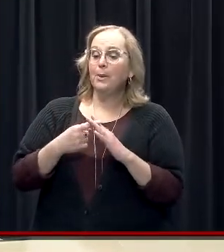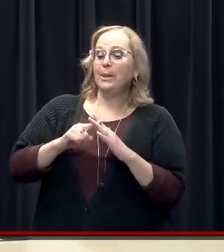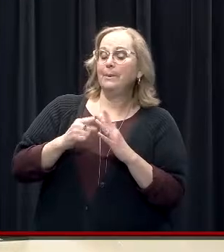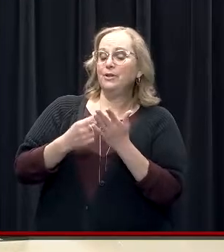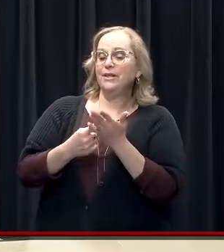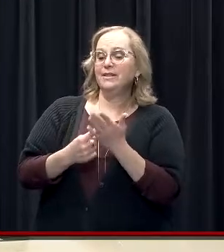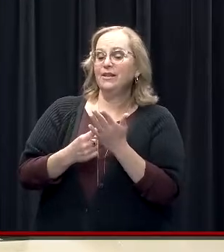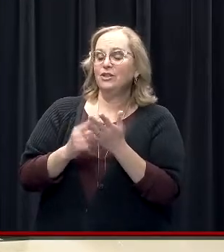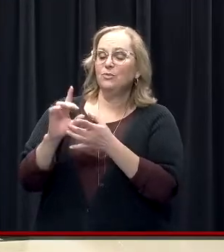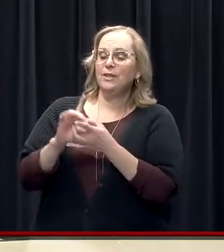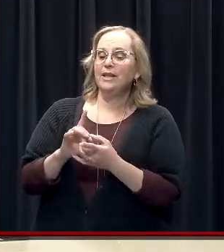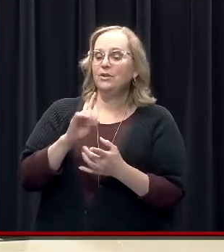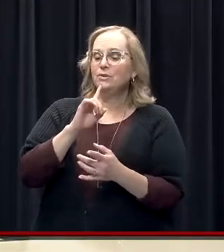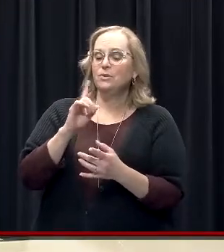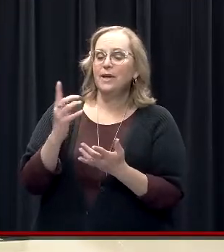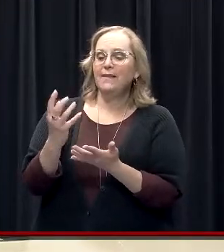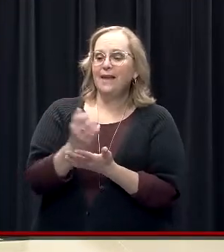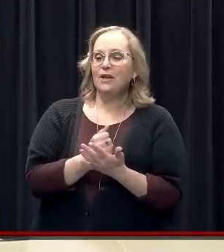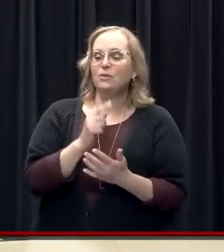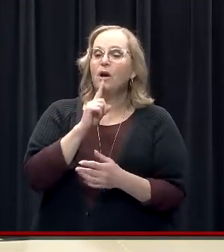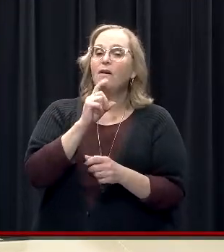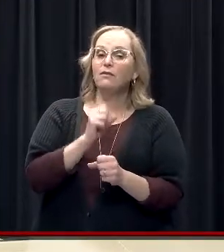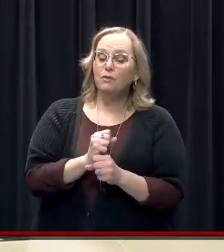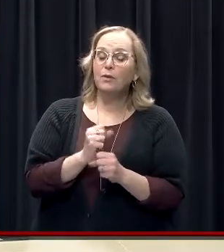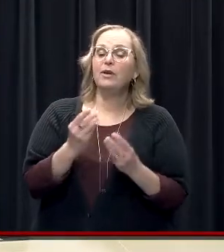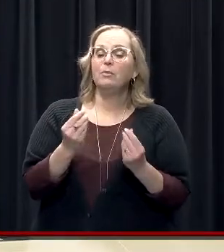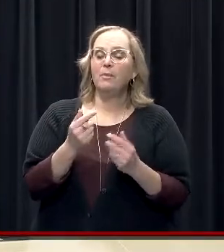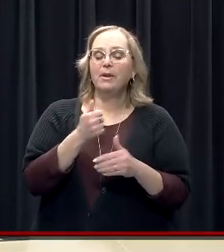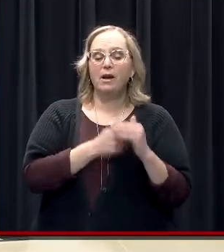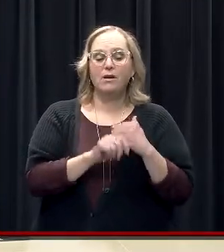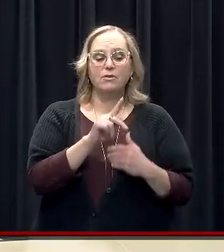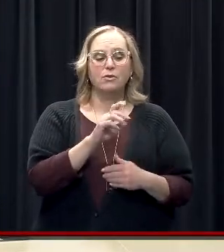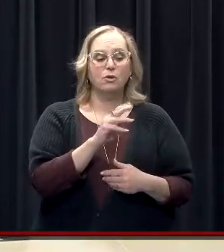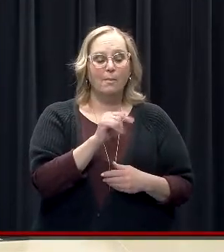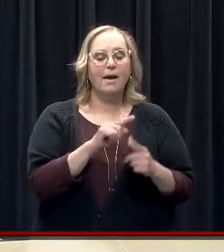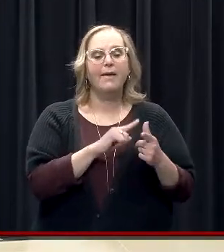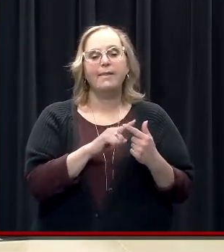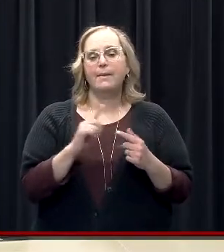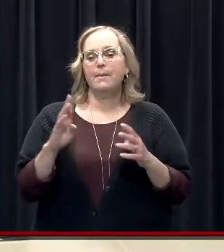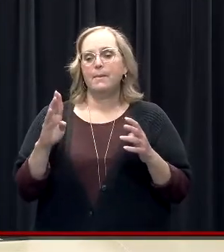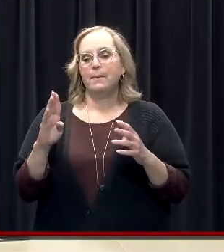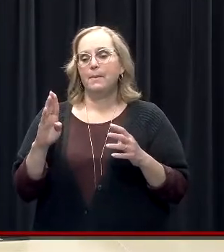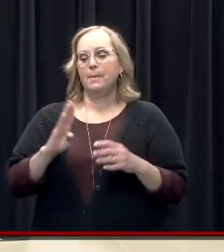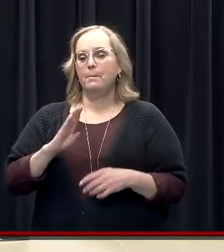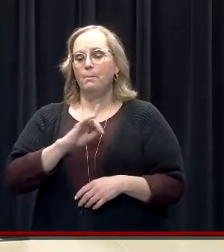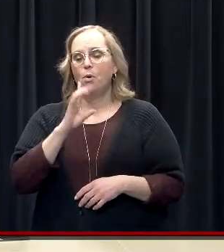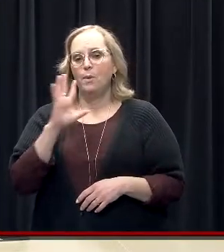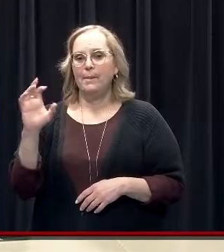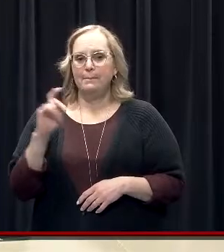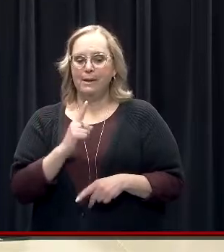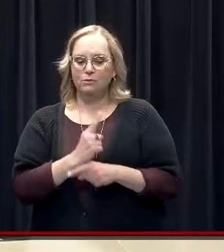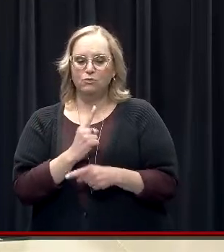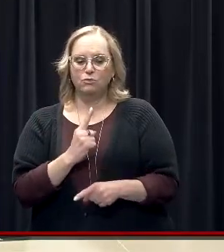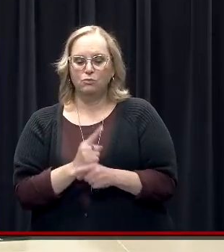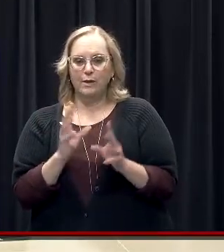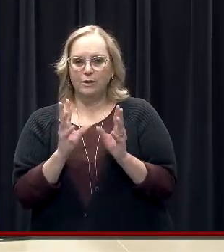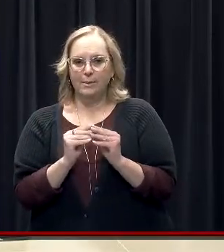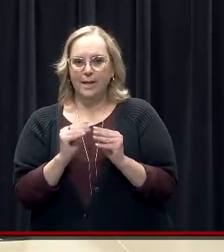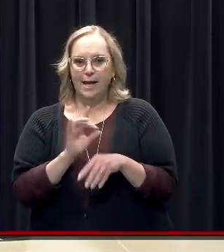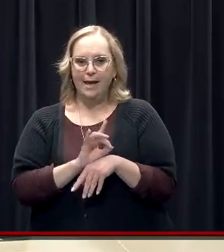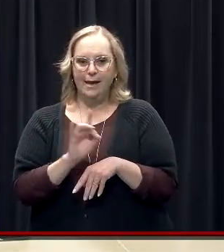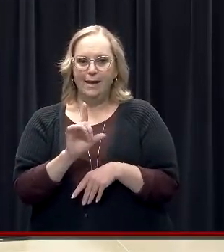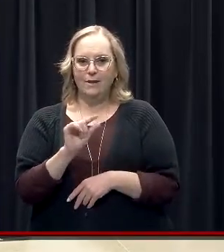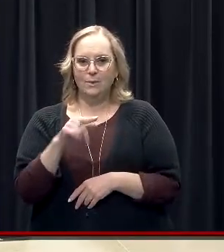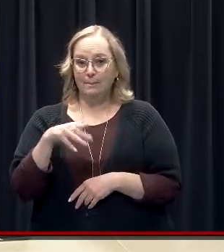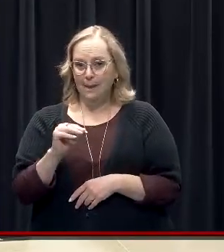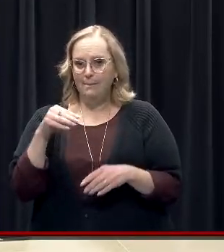of real property under coma, and that the board return to the regular meeting at 8:20 p.m.